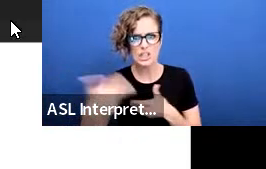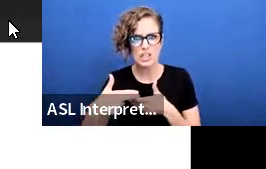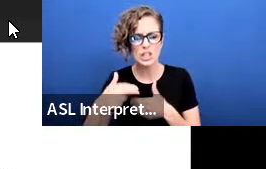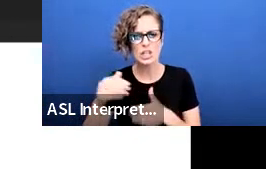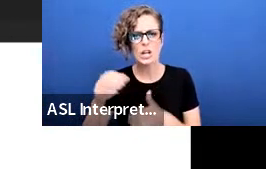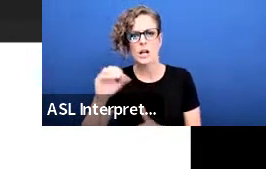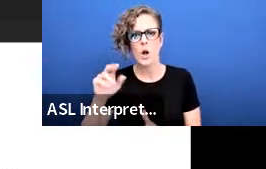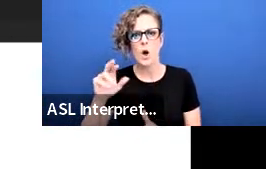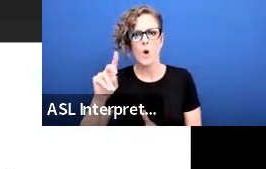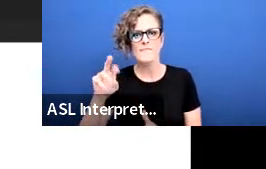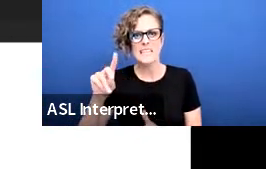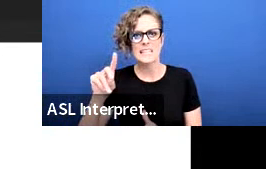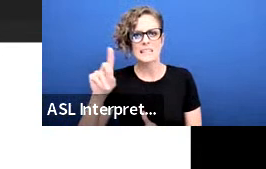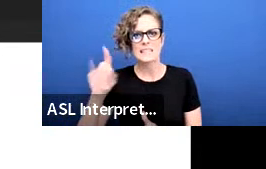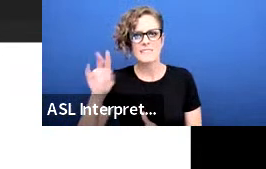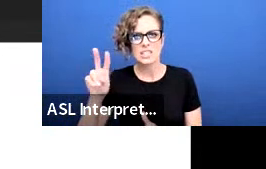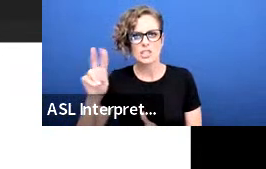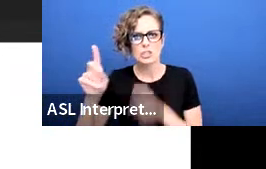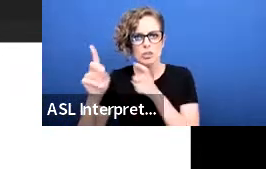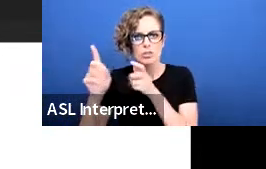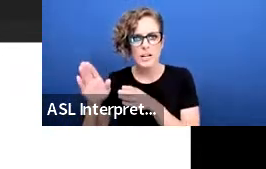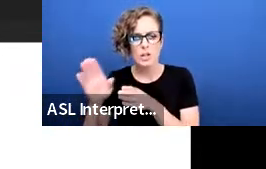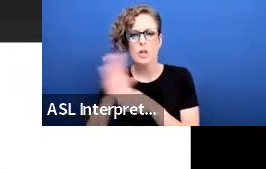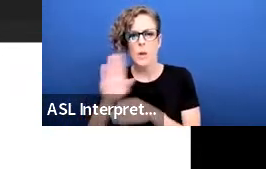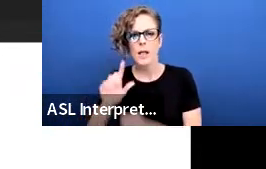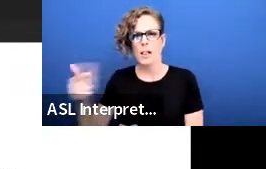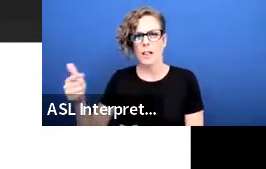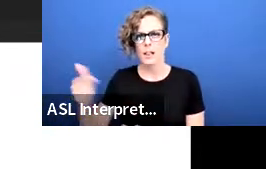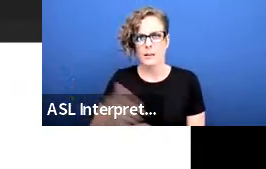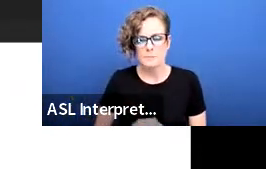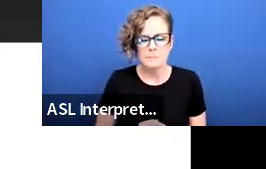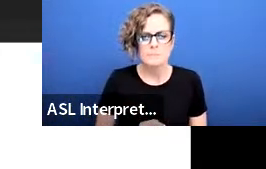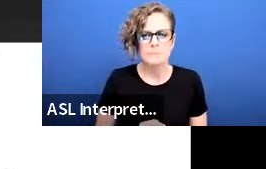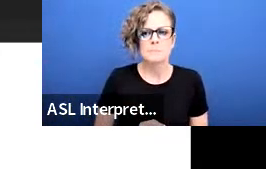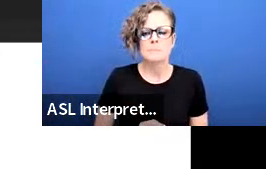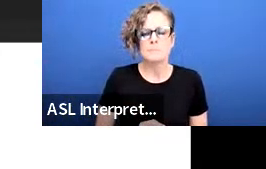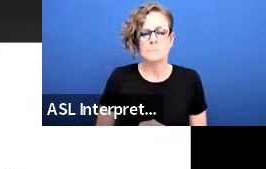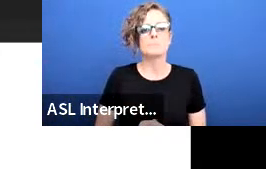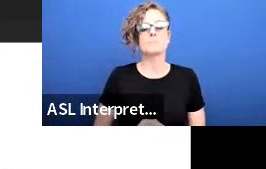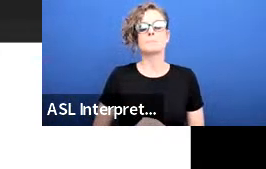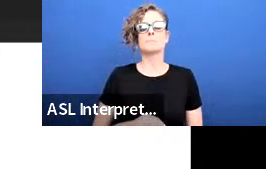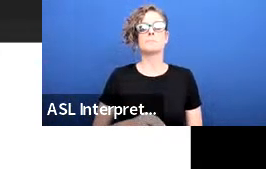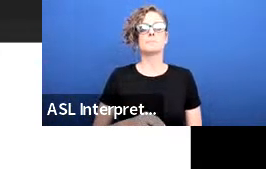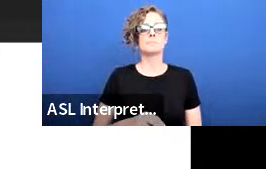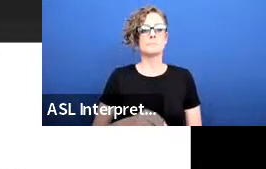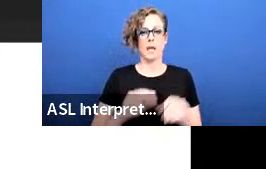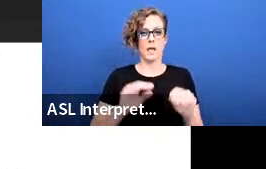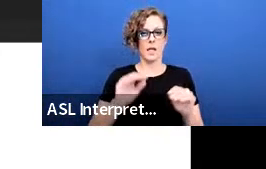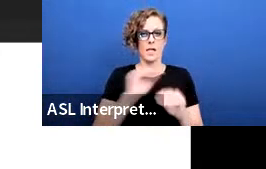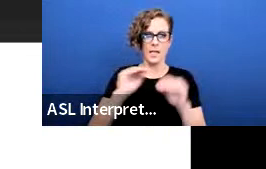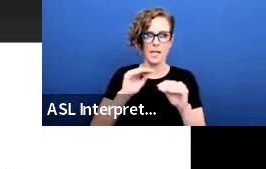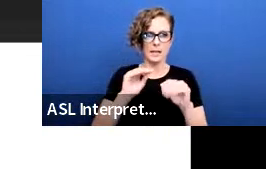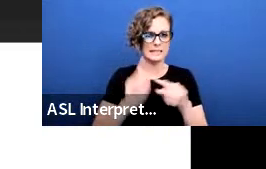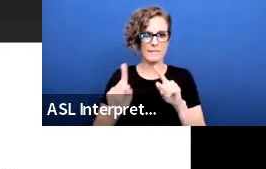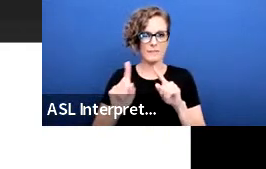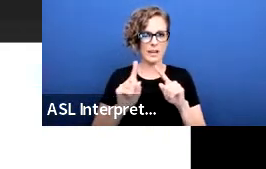Director, will come on after me. A little bit different order for me, so we'll see how this goes.